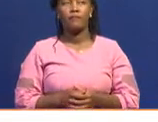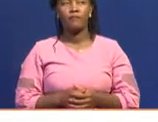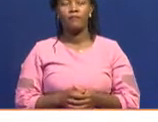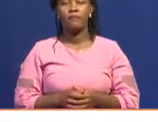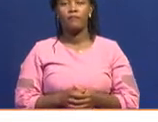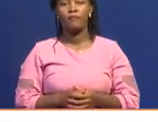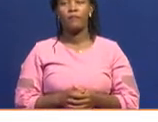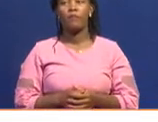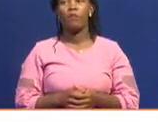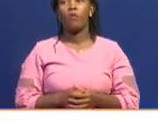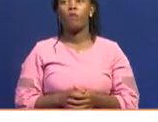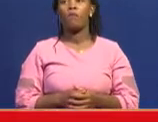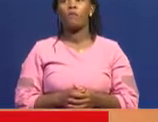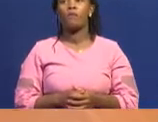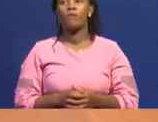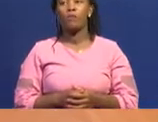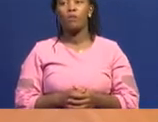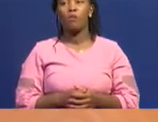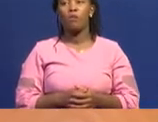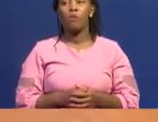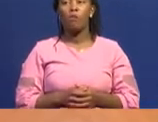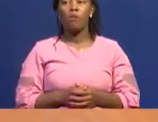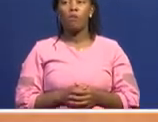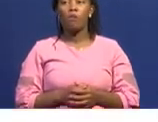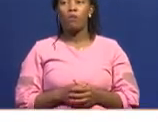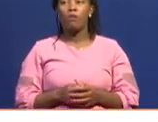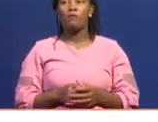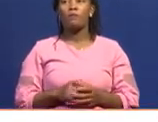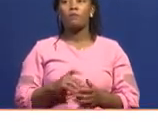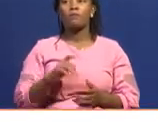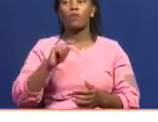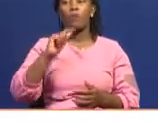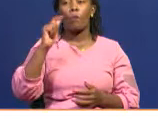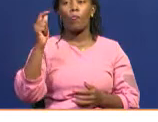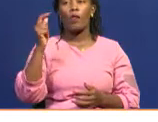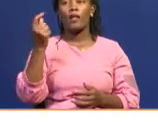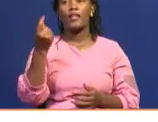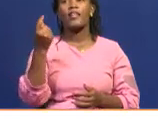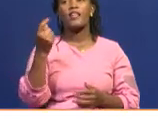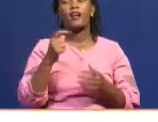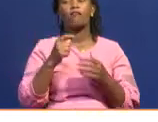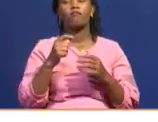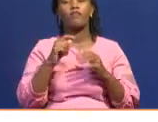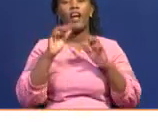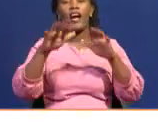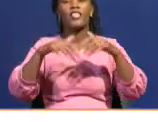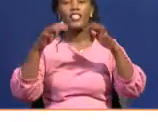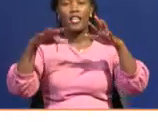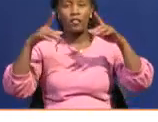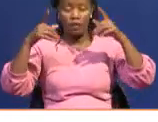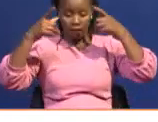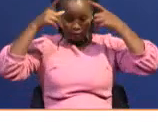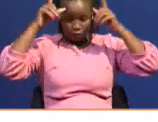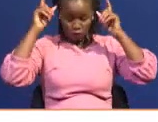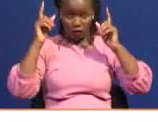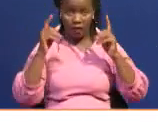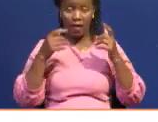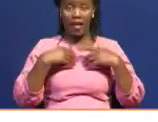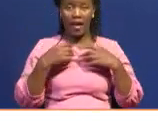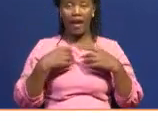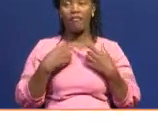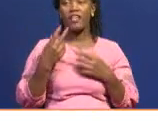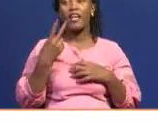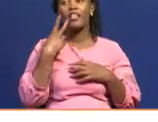Now, the Kenya Agricultural Livestock Research Organization, KARLO, is contracting 200 farmers for a rice